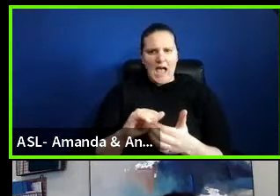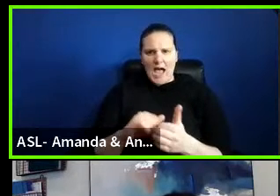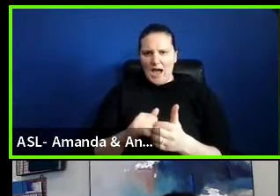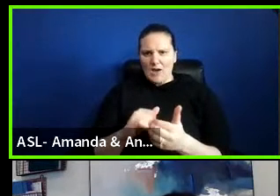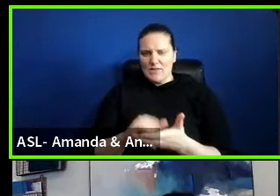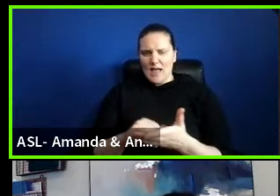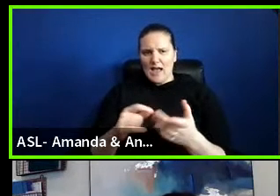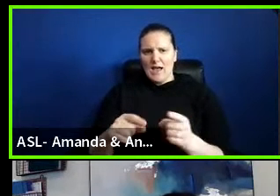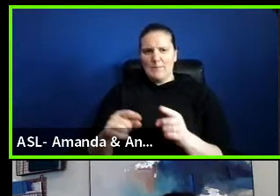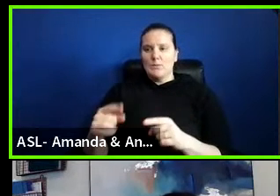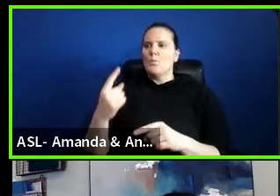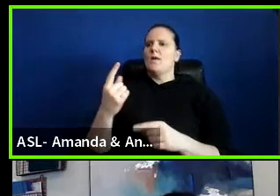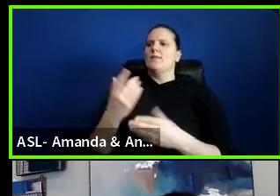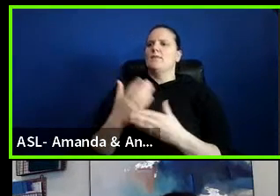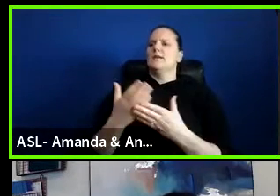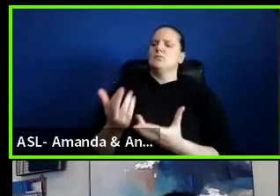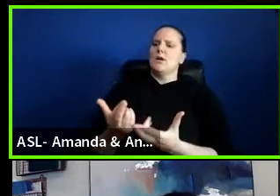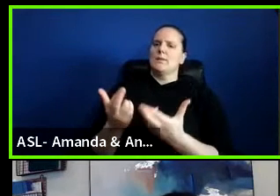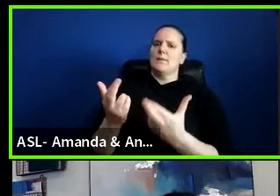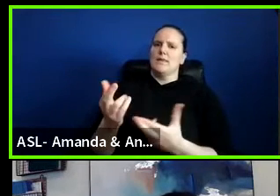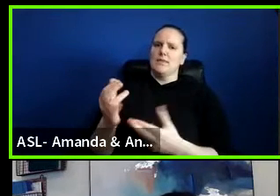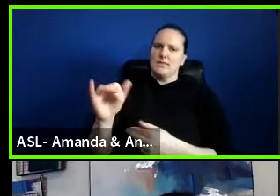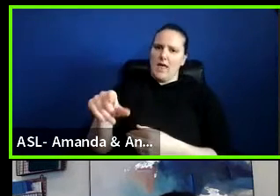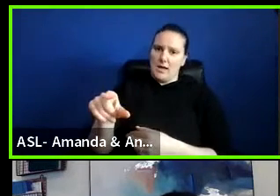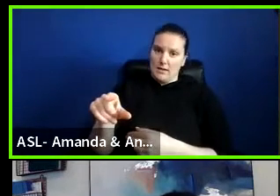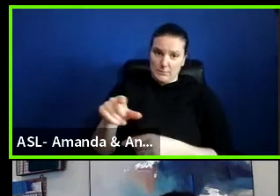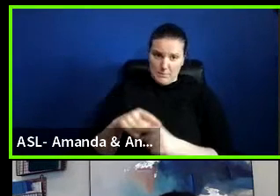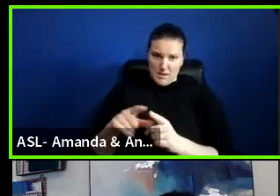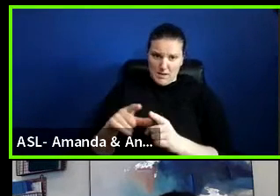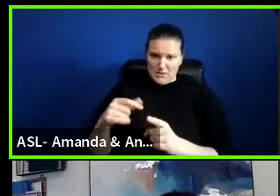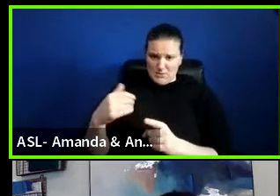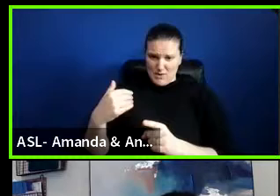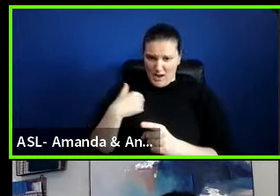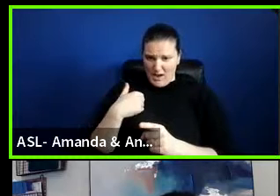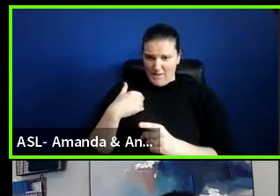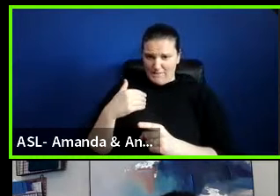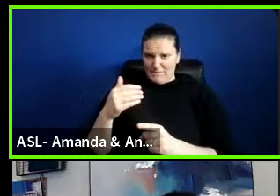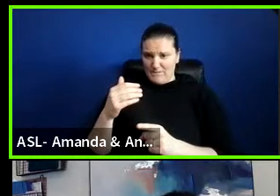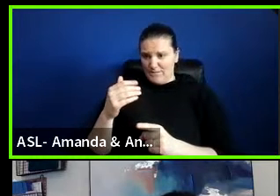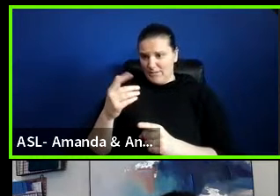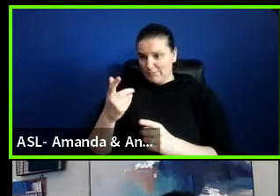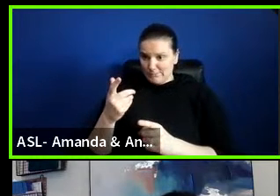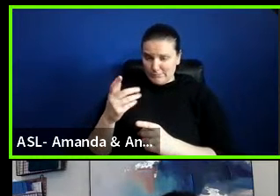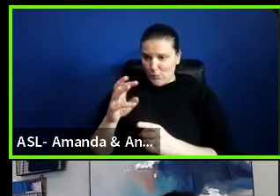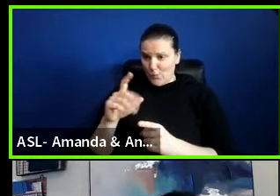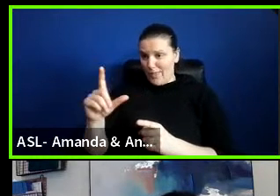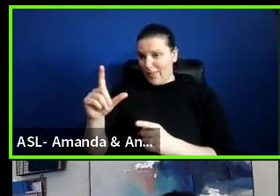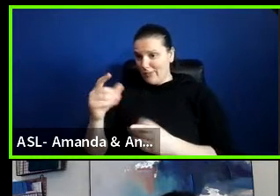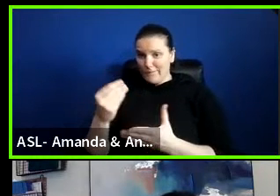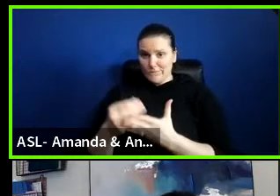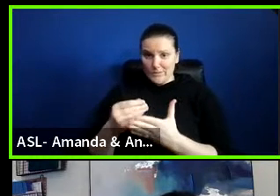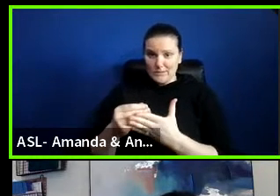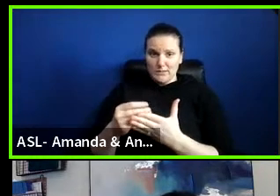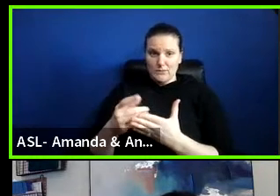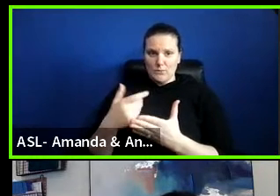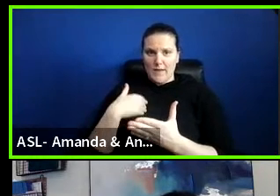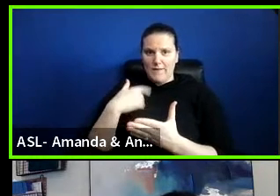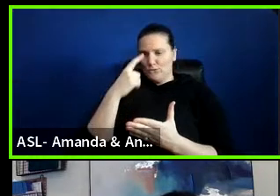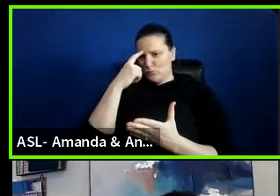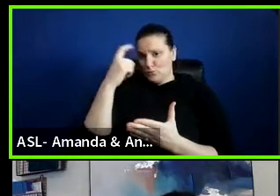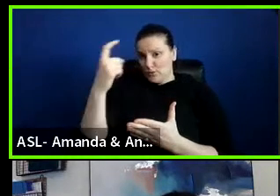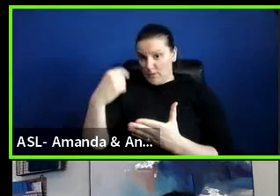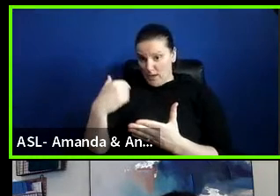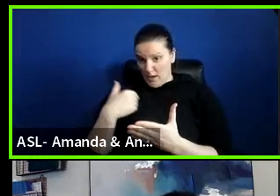mean, it's one thing to make the recommendation, but is there a will? I mean, is there like funding? And it seems like, yeah, we have these dreams and